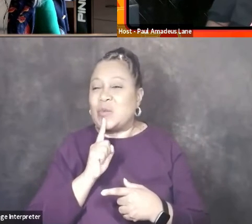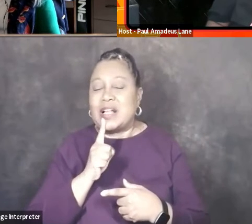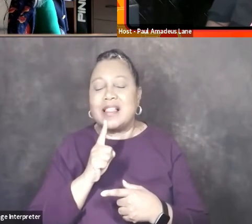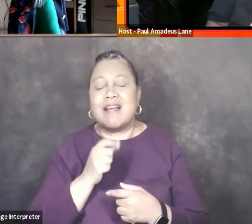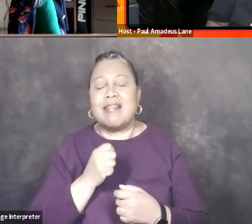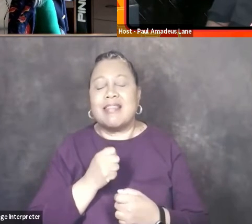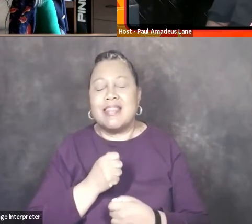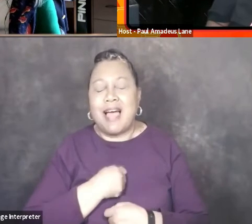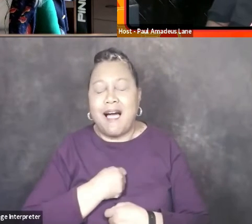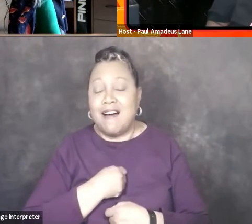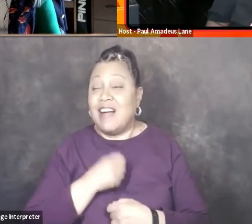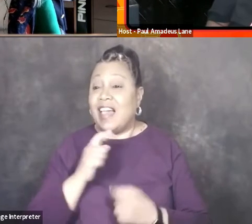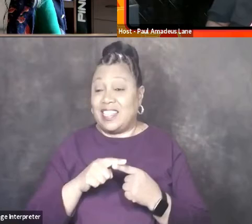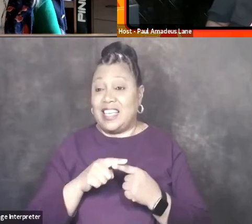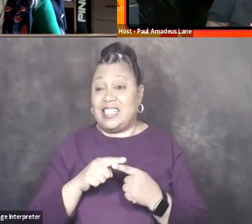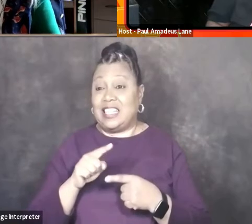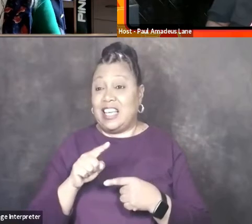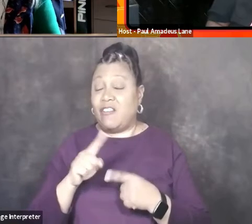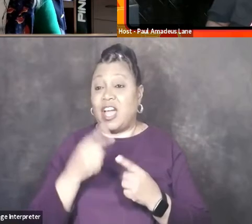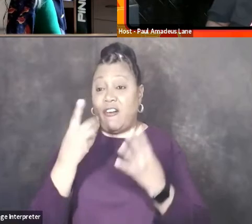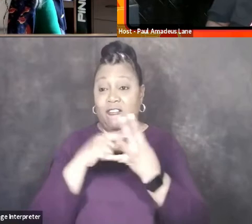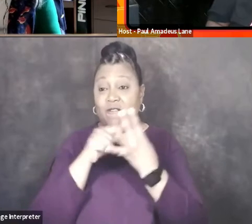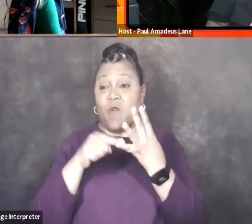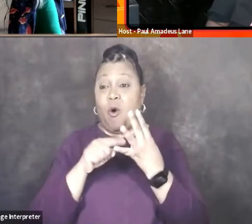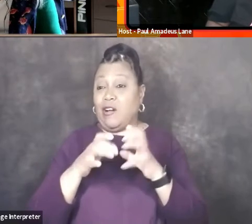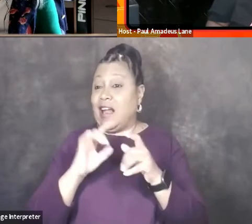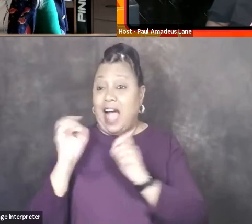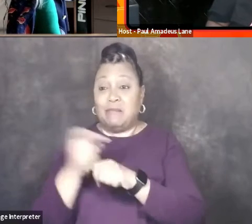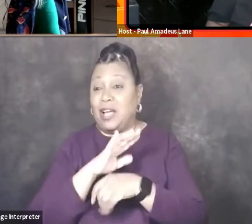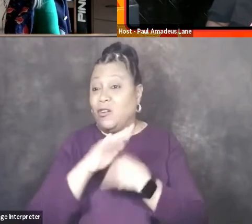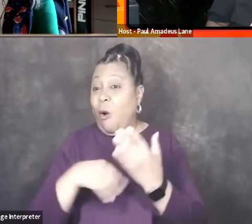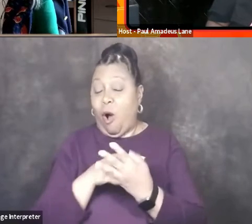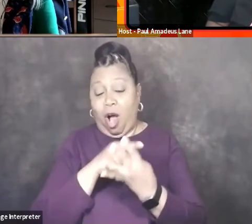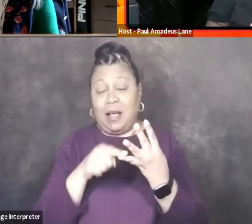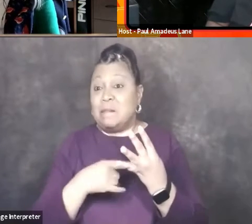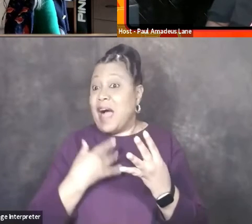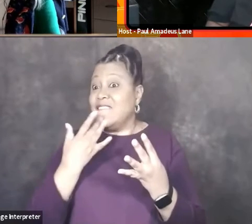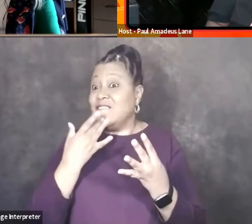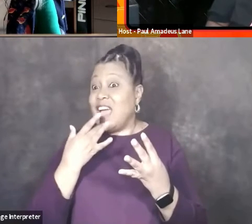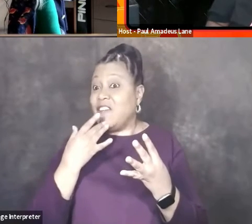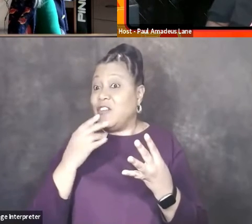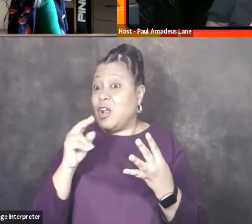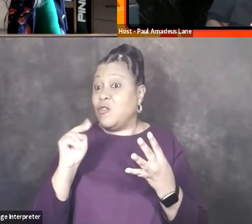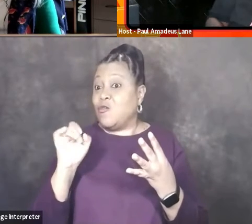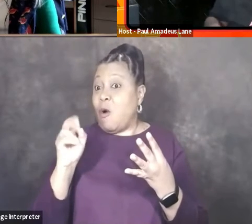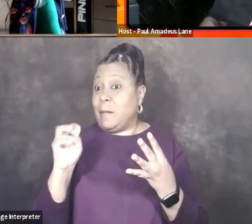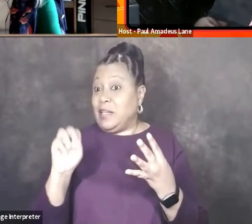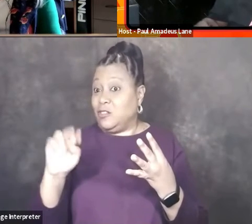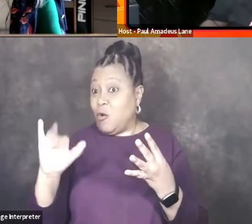love. There's 4 courses there, so I've played all of them, but my favorite is Norman's course. So,